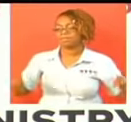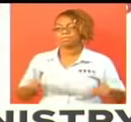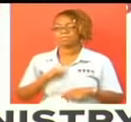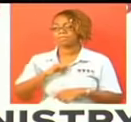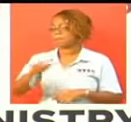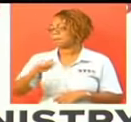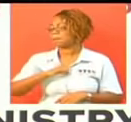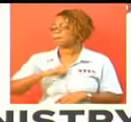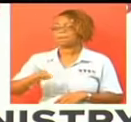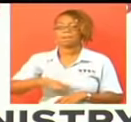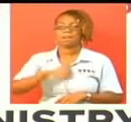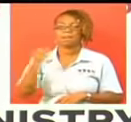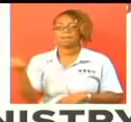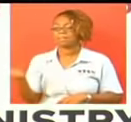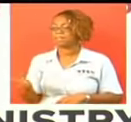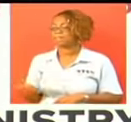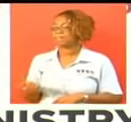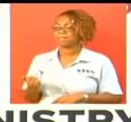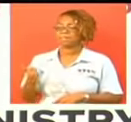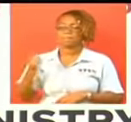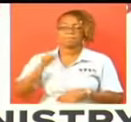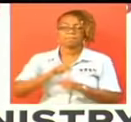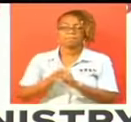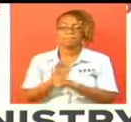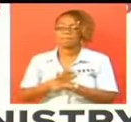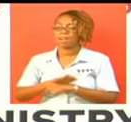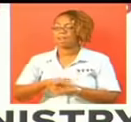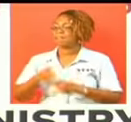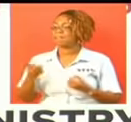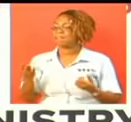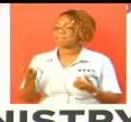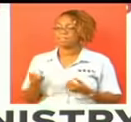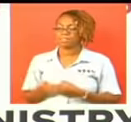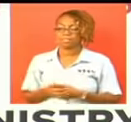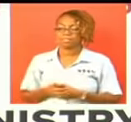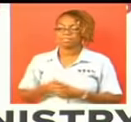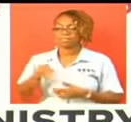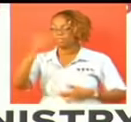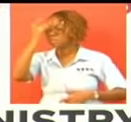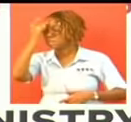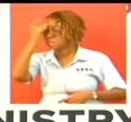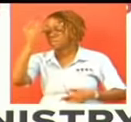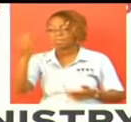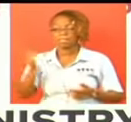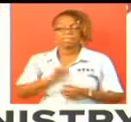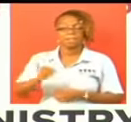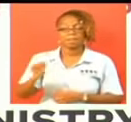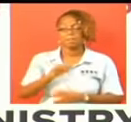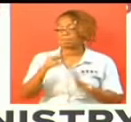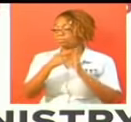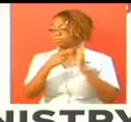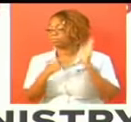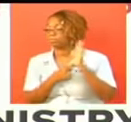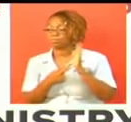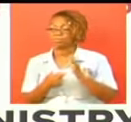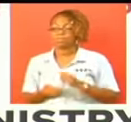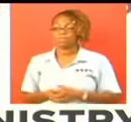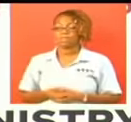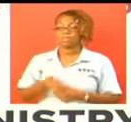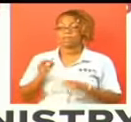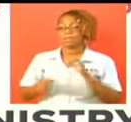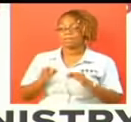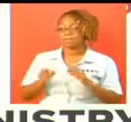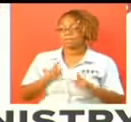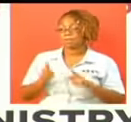virus. So the first barrier, the first layer of protection is the fact that individuals wishing to travel